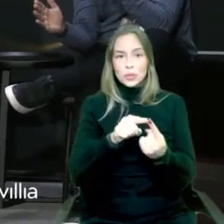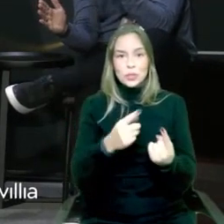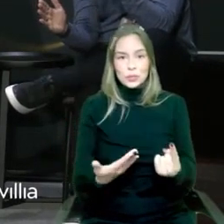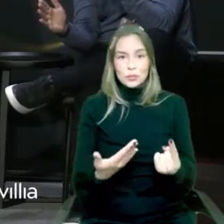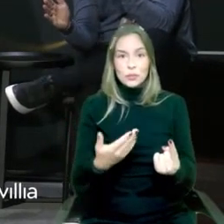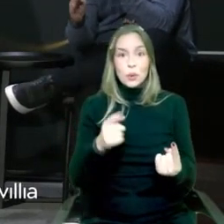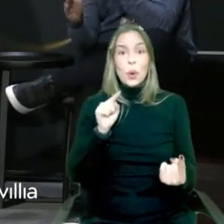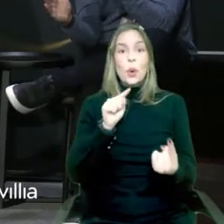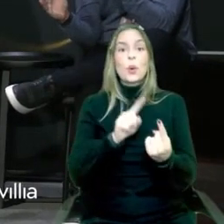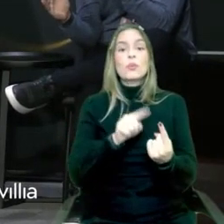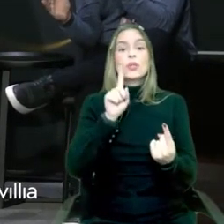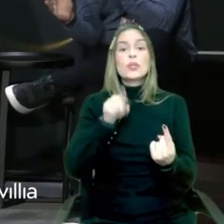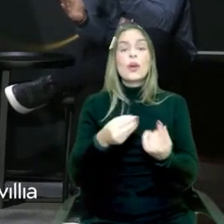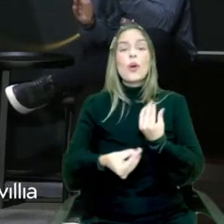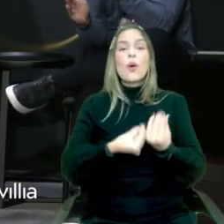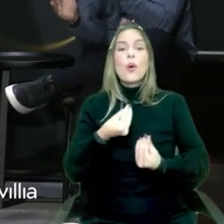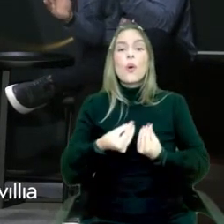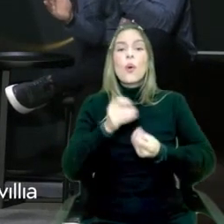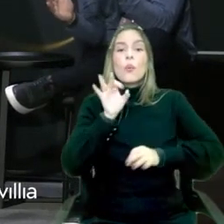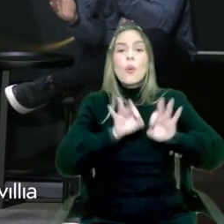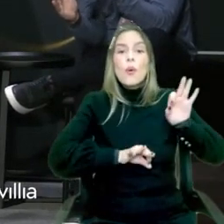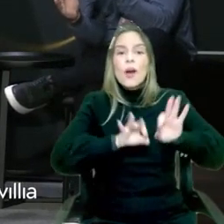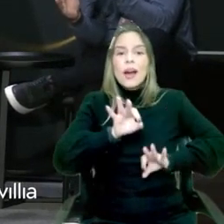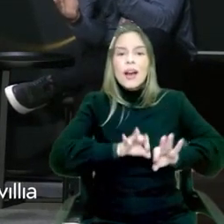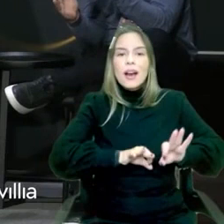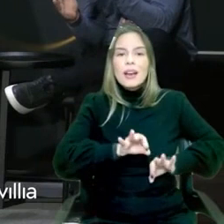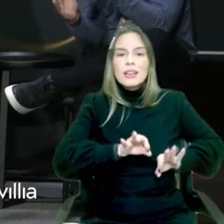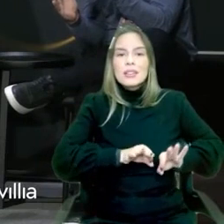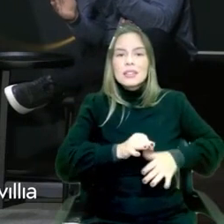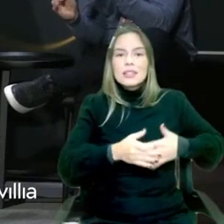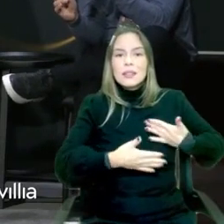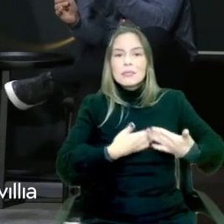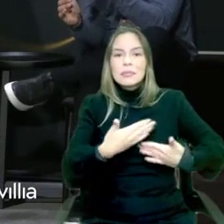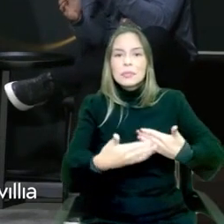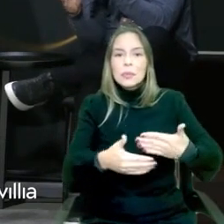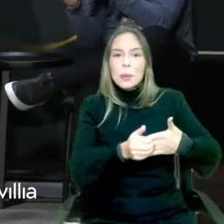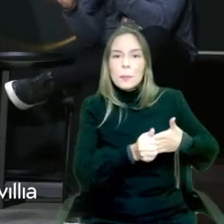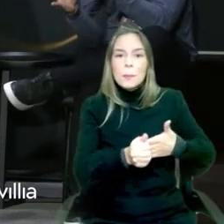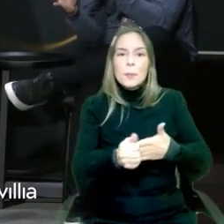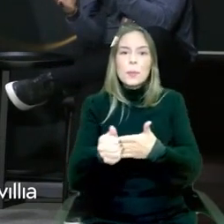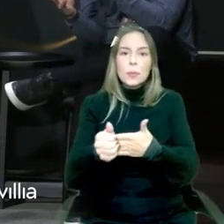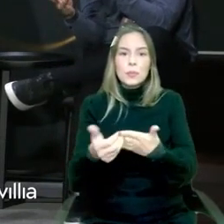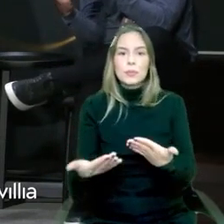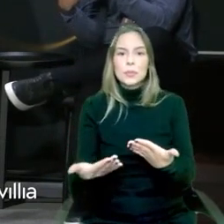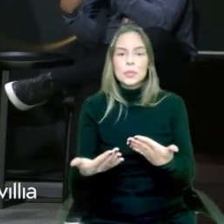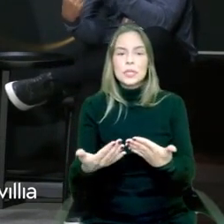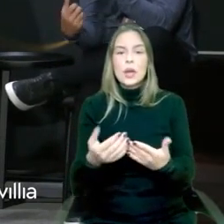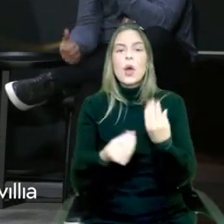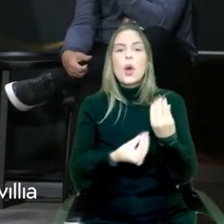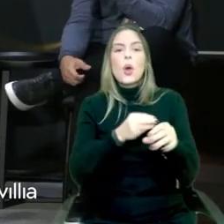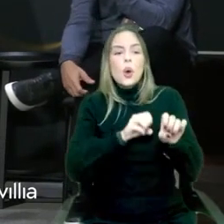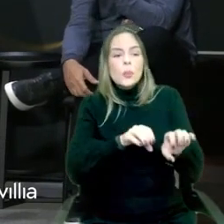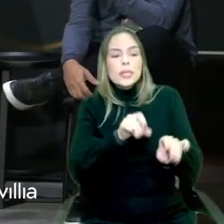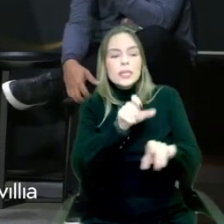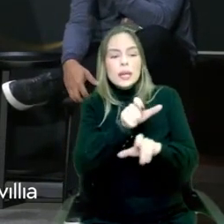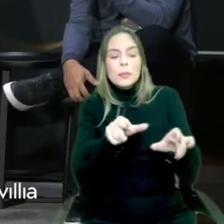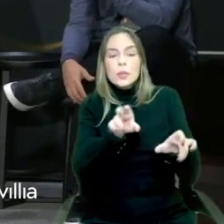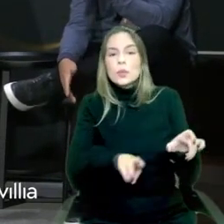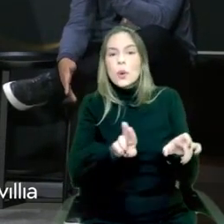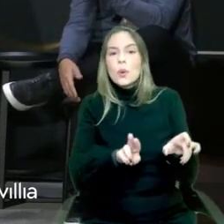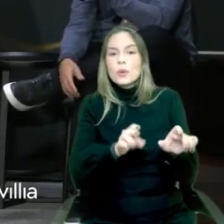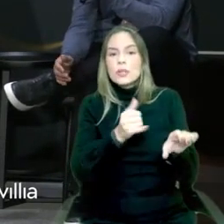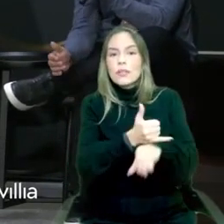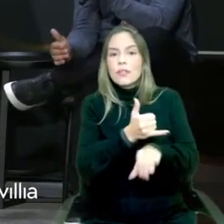orchestrate the process, how we can train the people to use, how you can prepare a model that you can